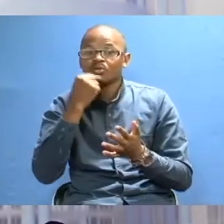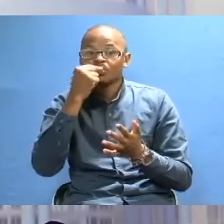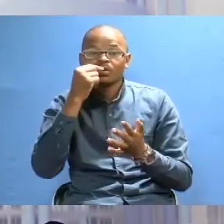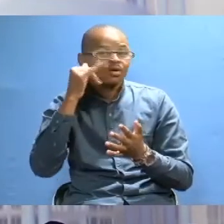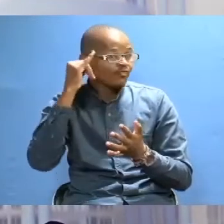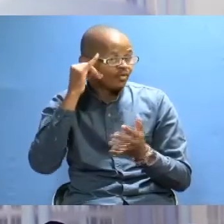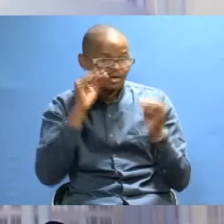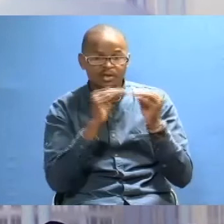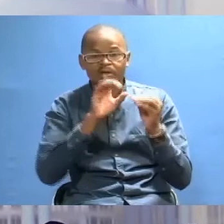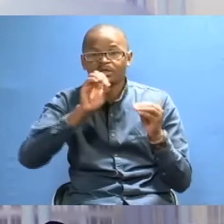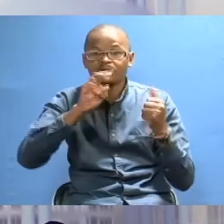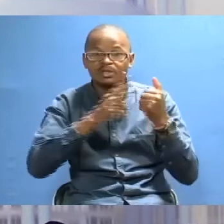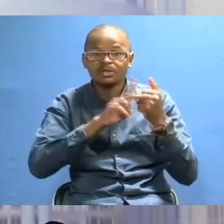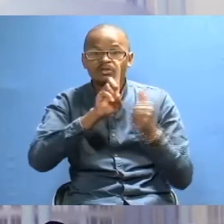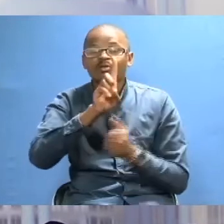whose mobile number is